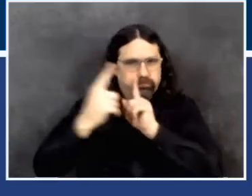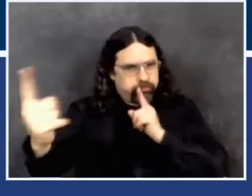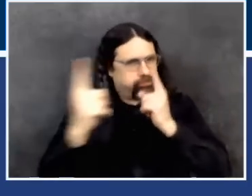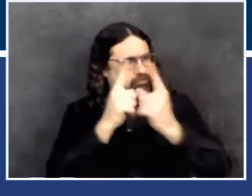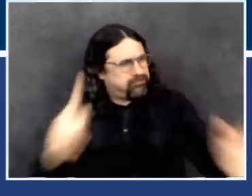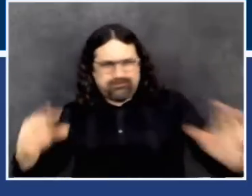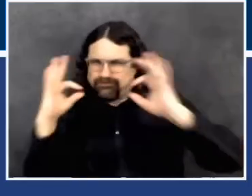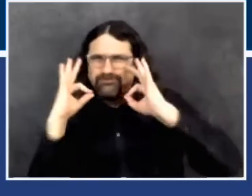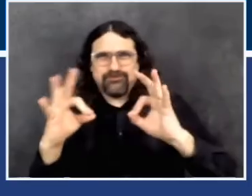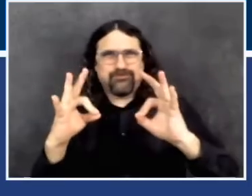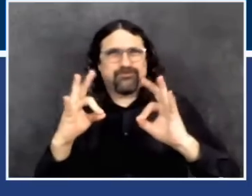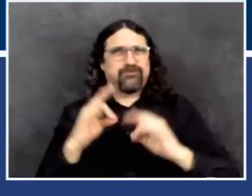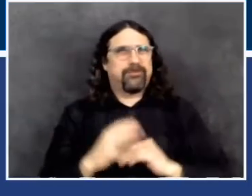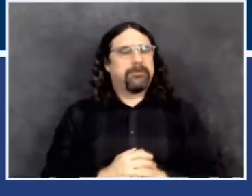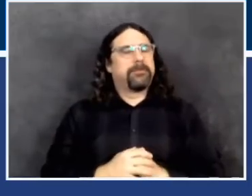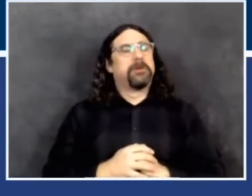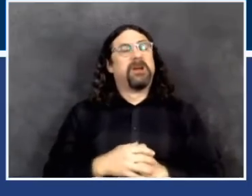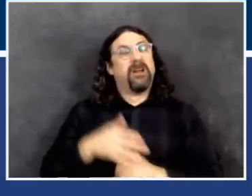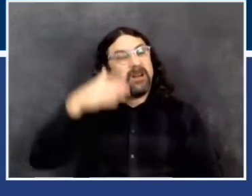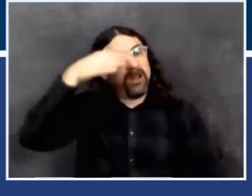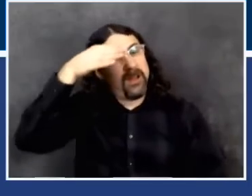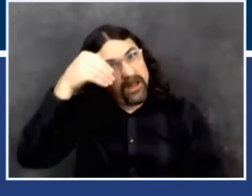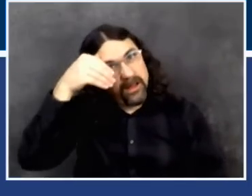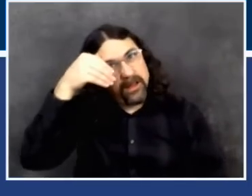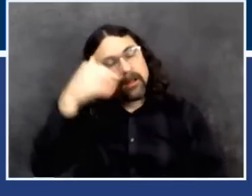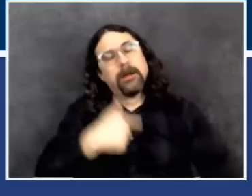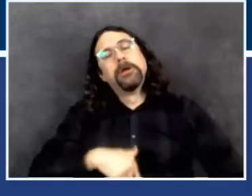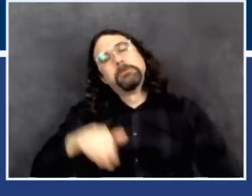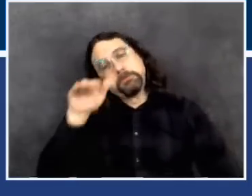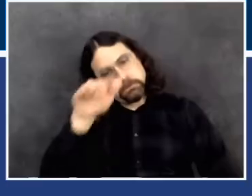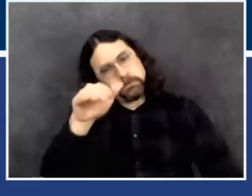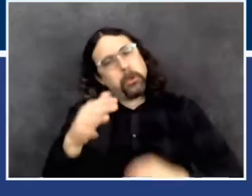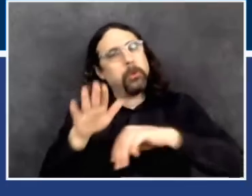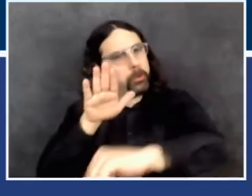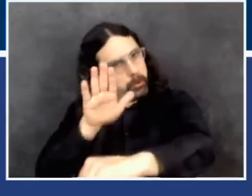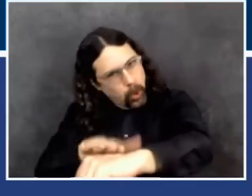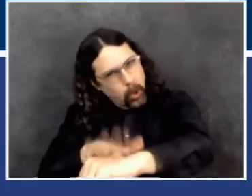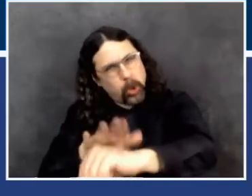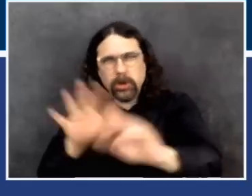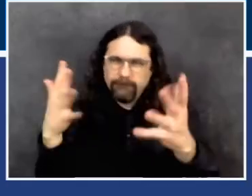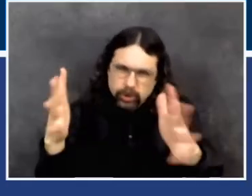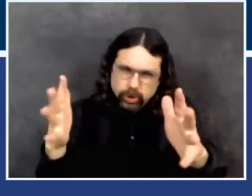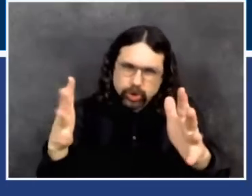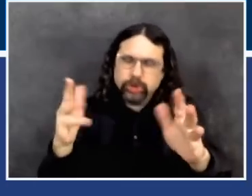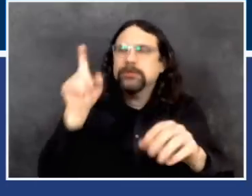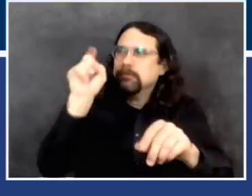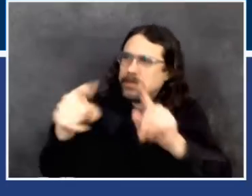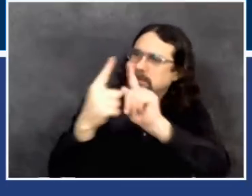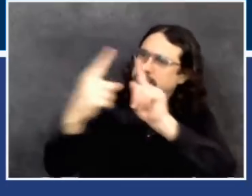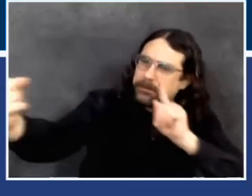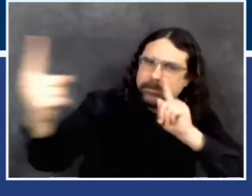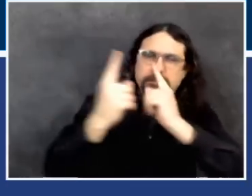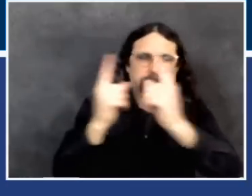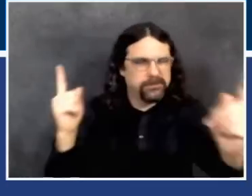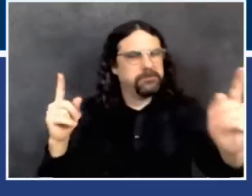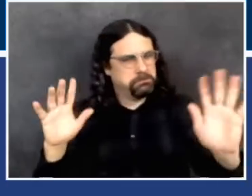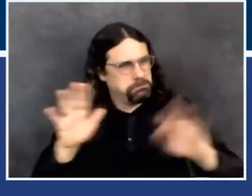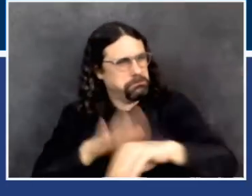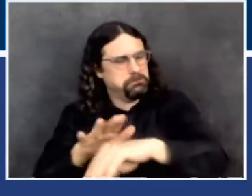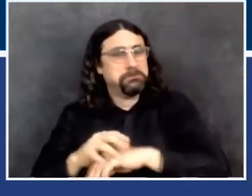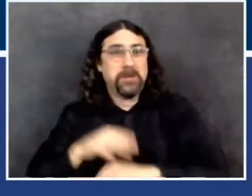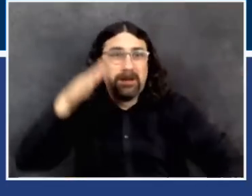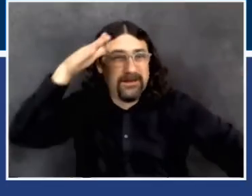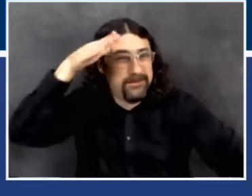having to give you a fine. If you just listen to the warnings, you'll never get a fine. If a police officer or a parks enforcement agent